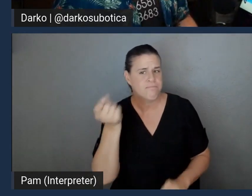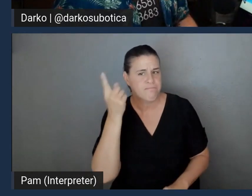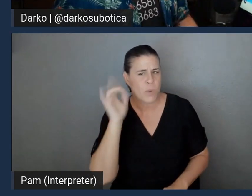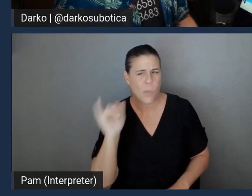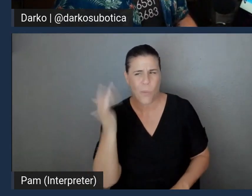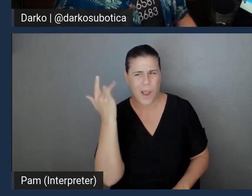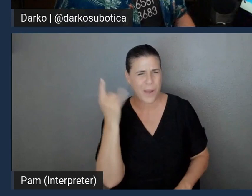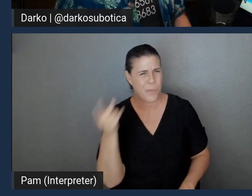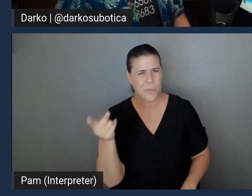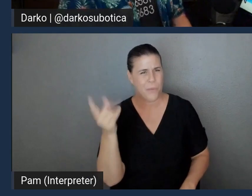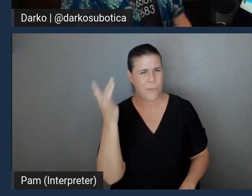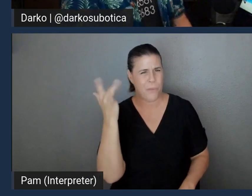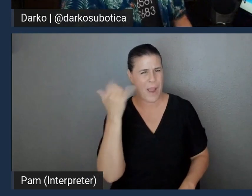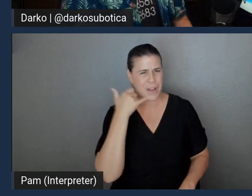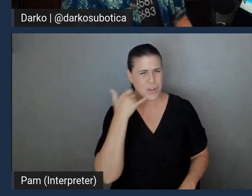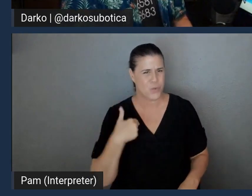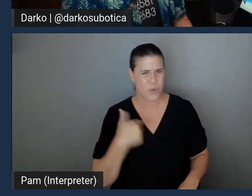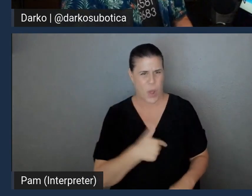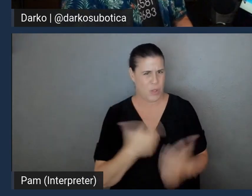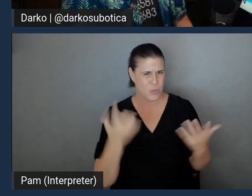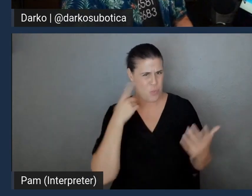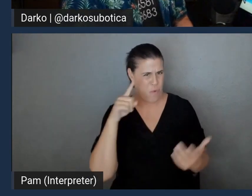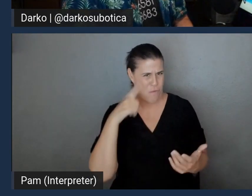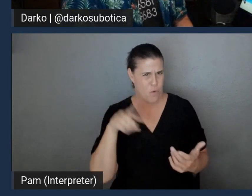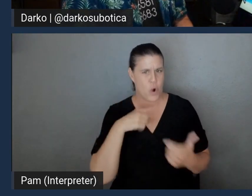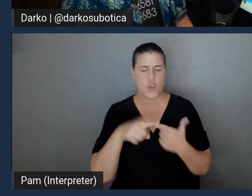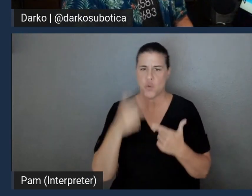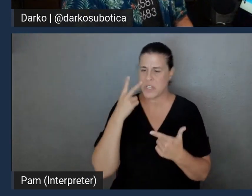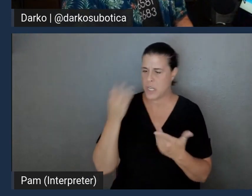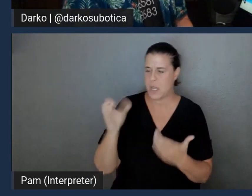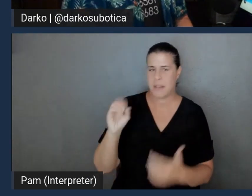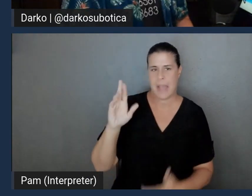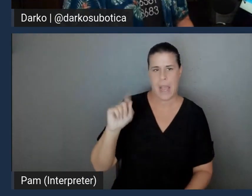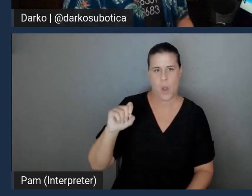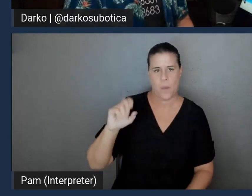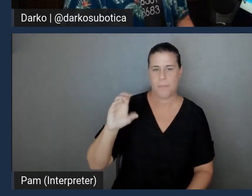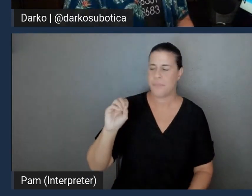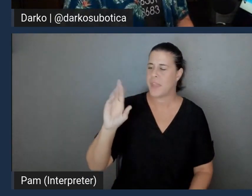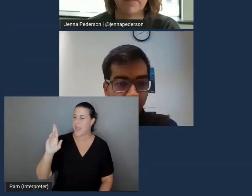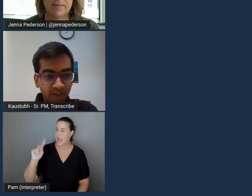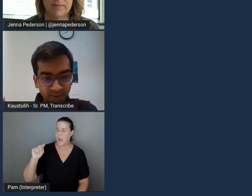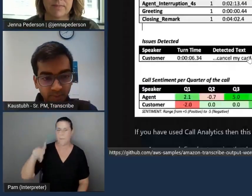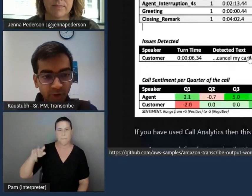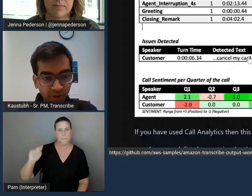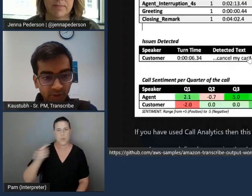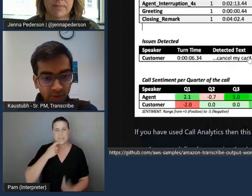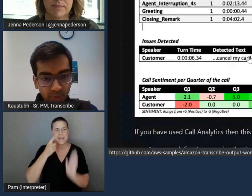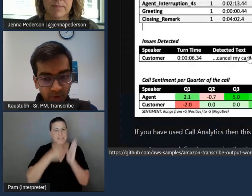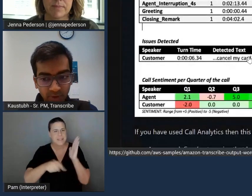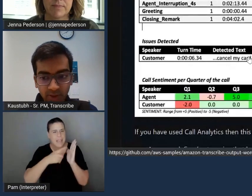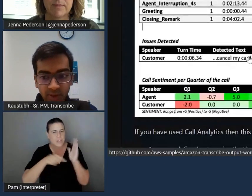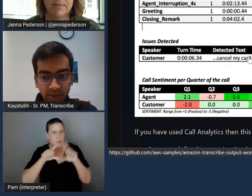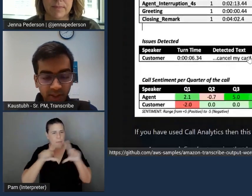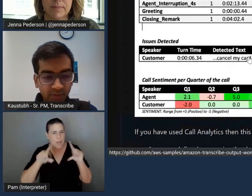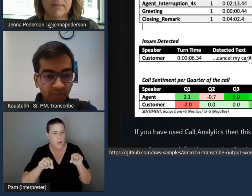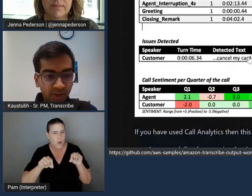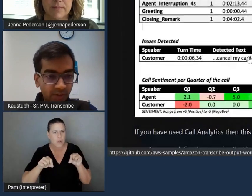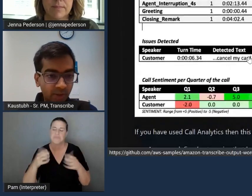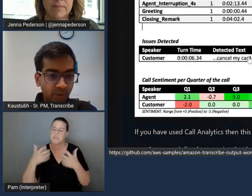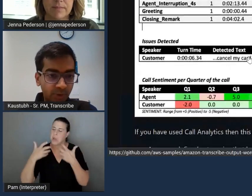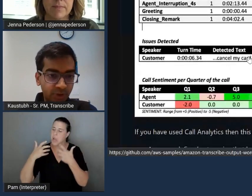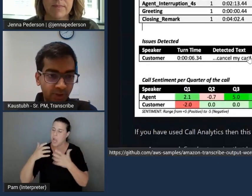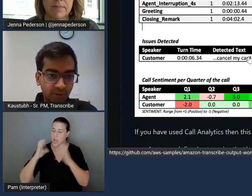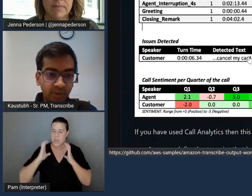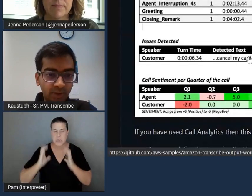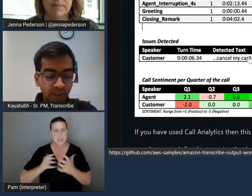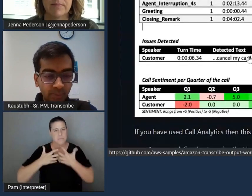call happening. So you can see here the output here says cancel my cart, right? Like that is actually a custom machine learning model that we've